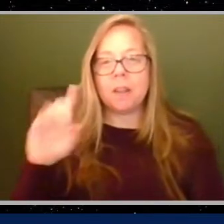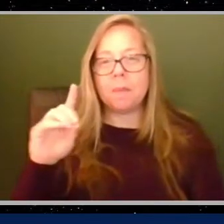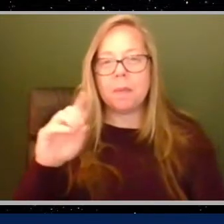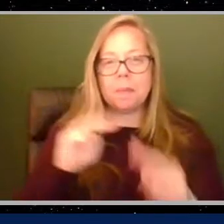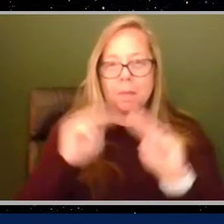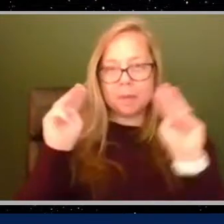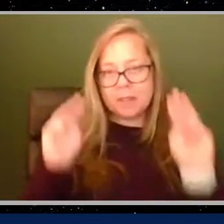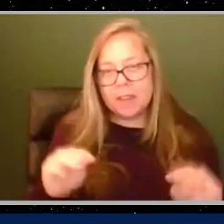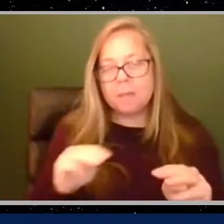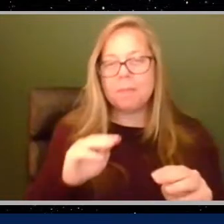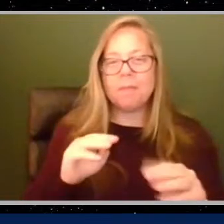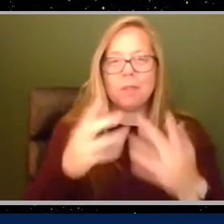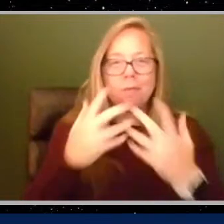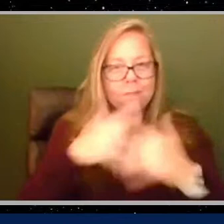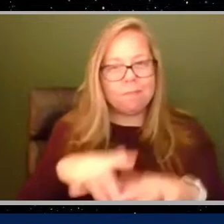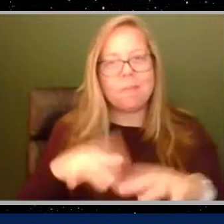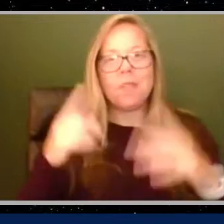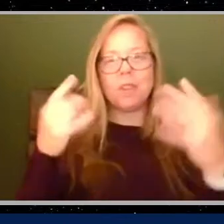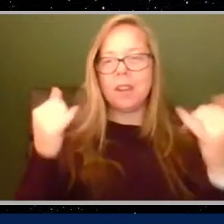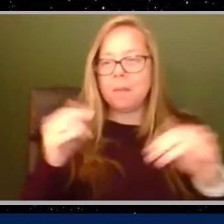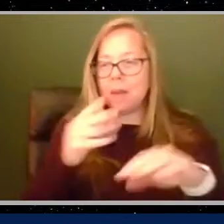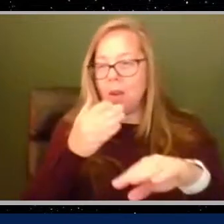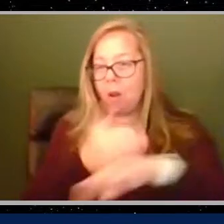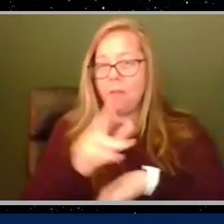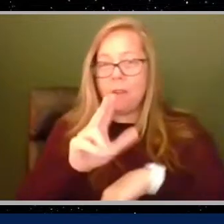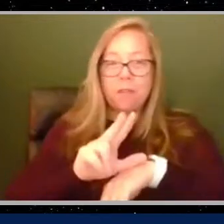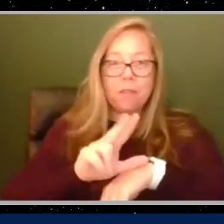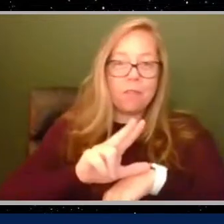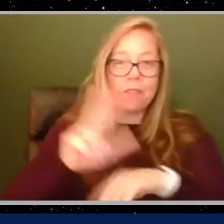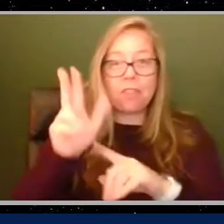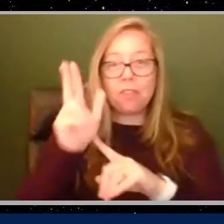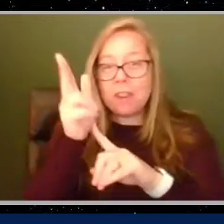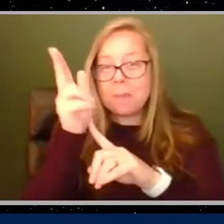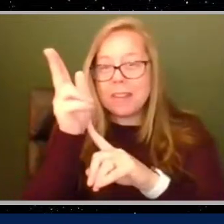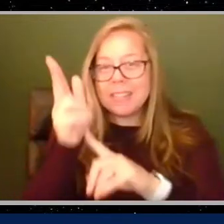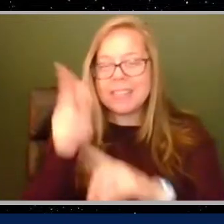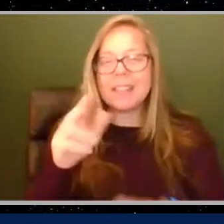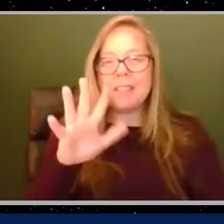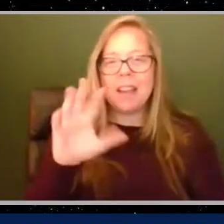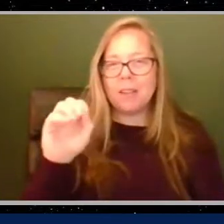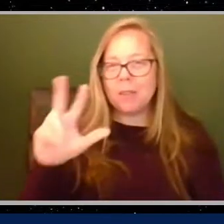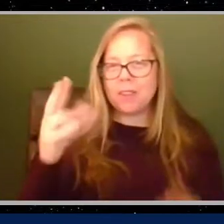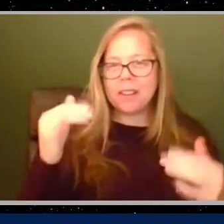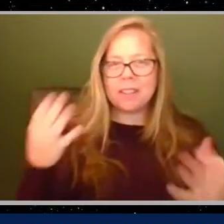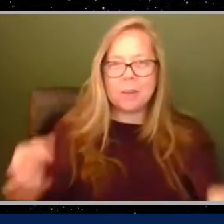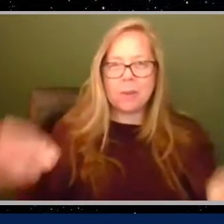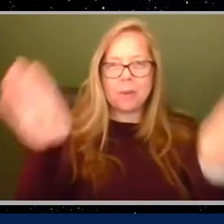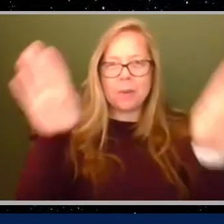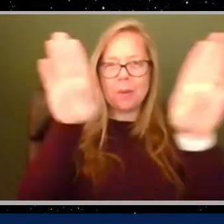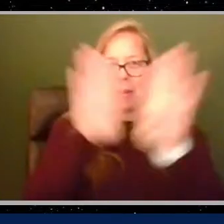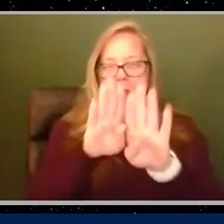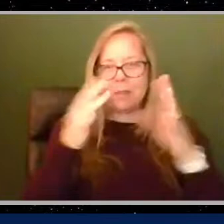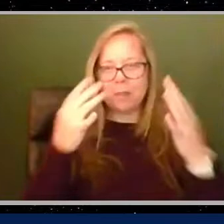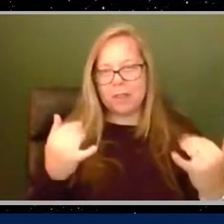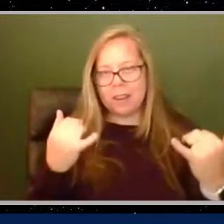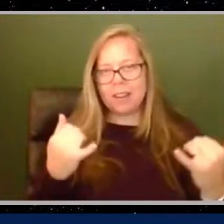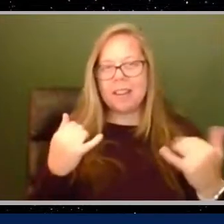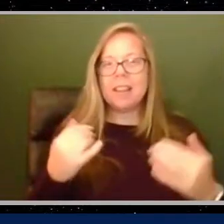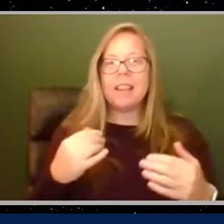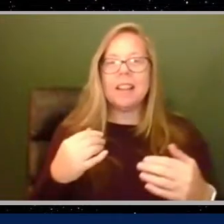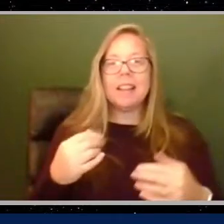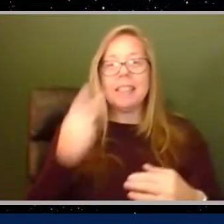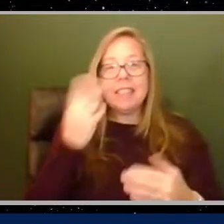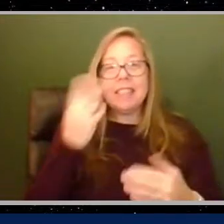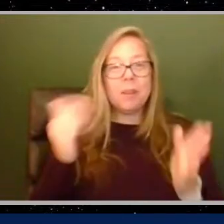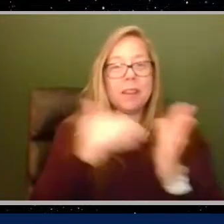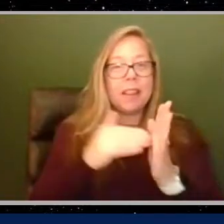today. But I'm 3 minutes over the time for the show, so that is going to be the end of today's Virtual Astronomy Live. Join us next